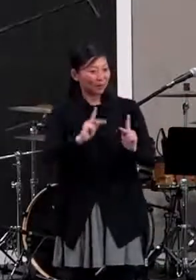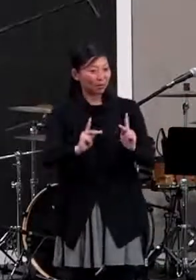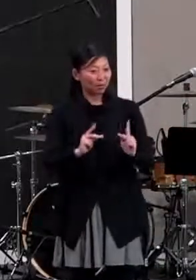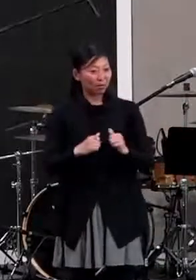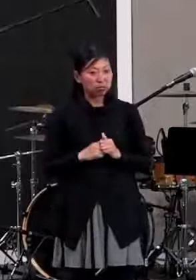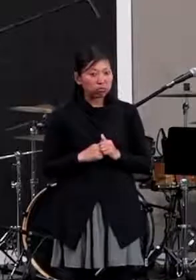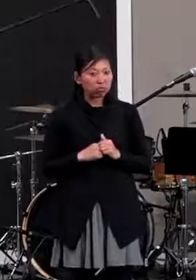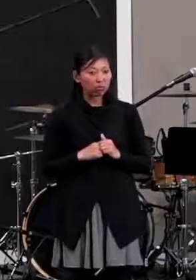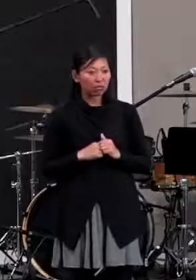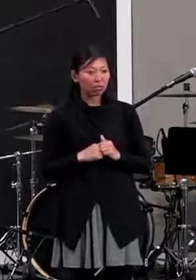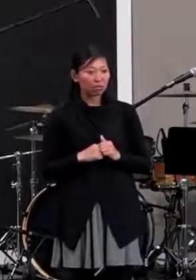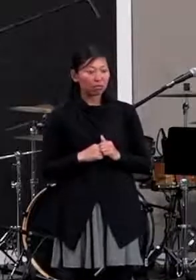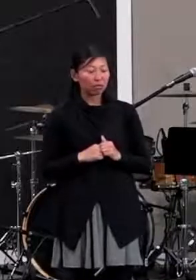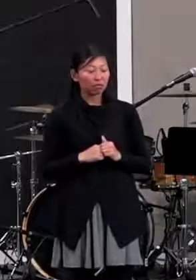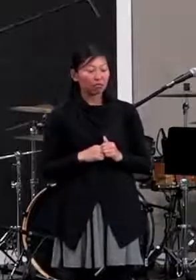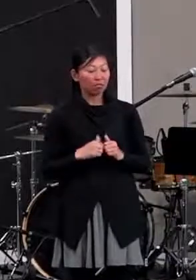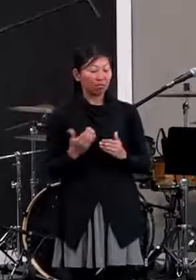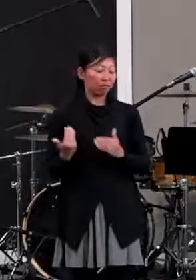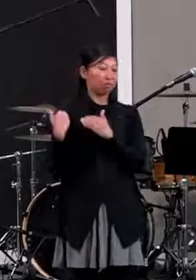sweat.